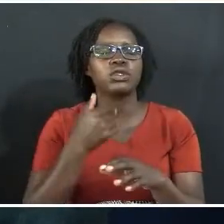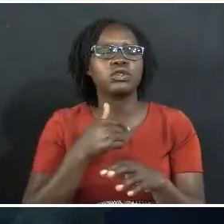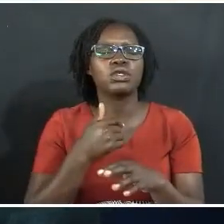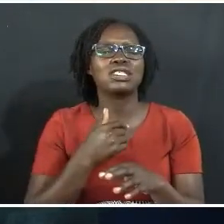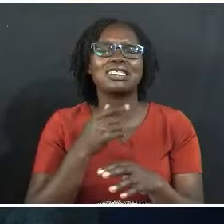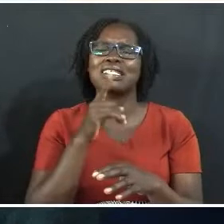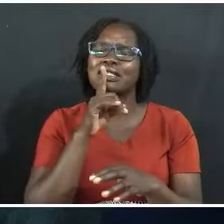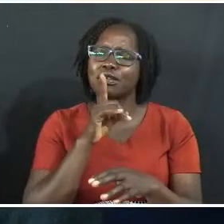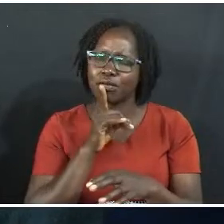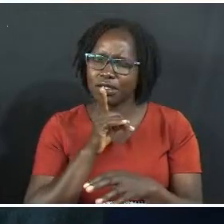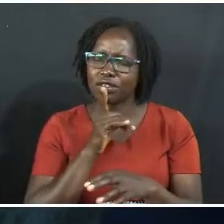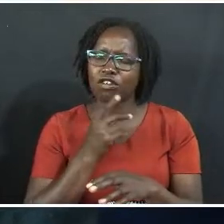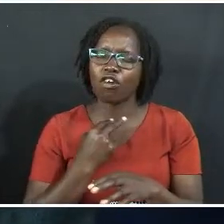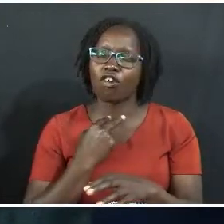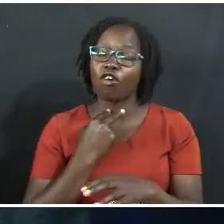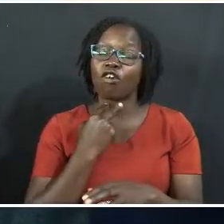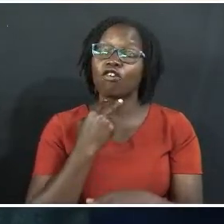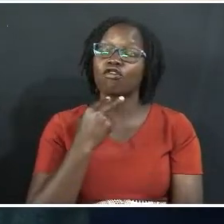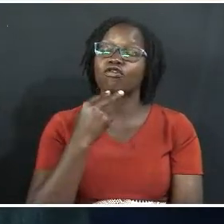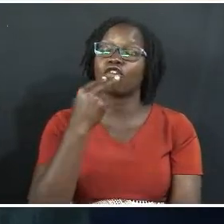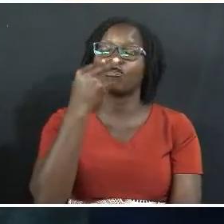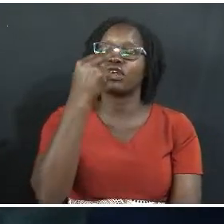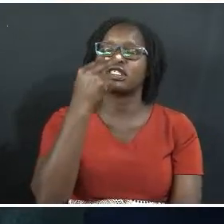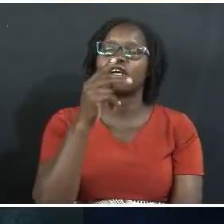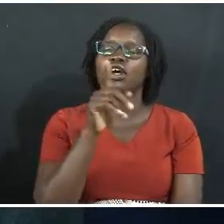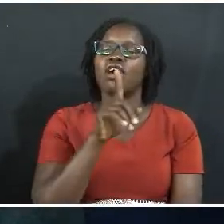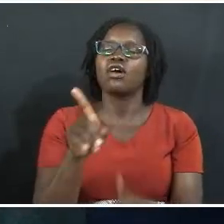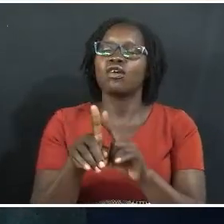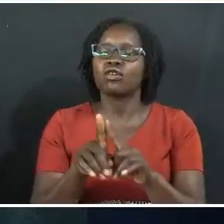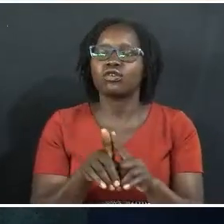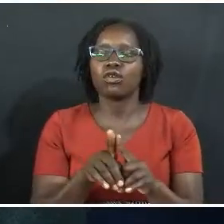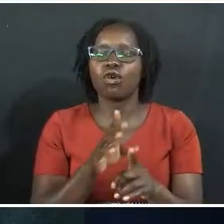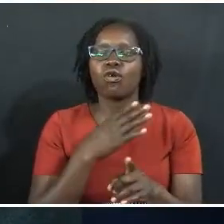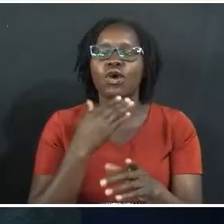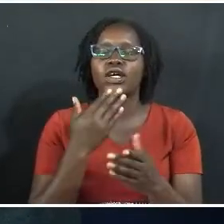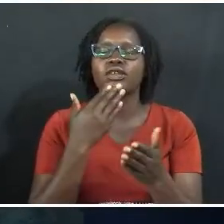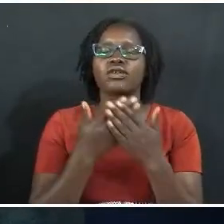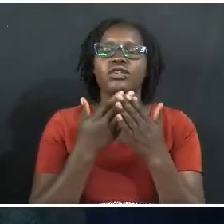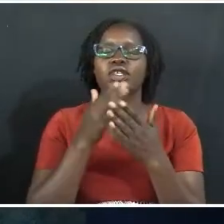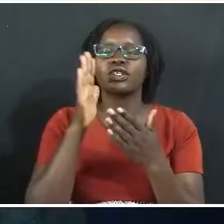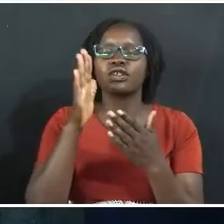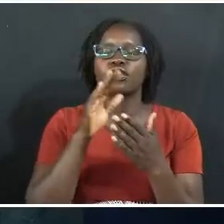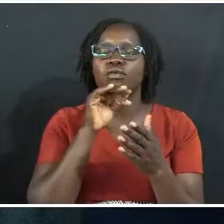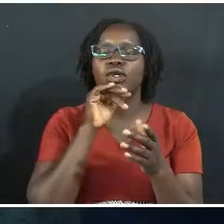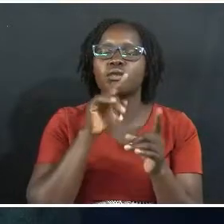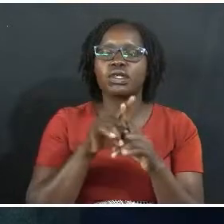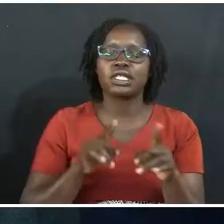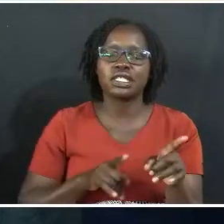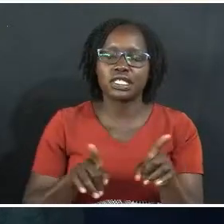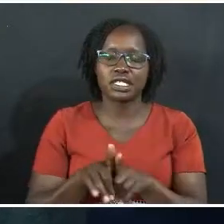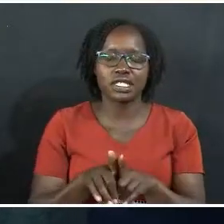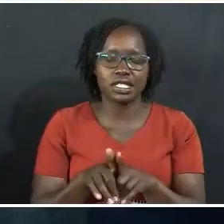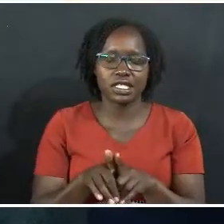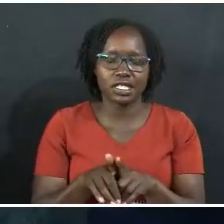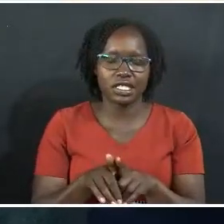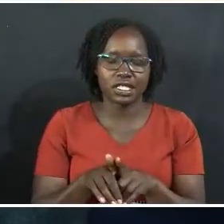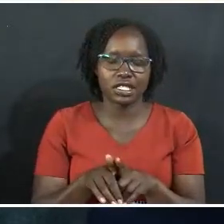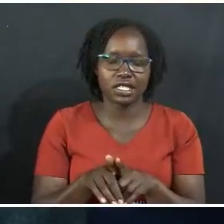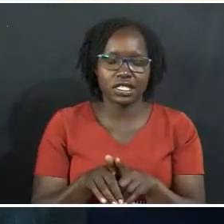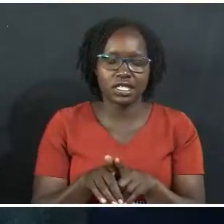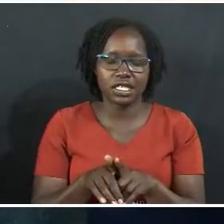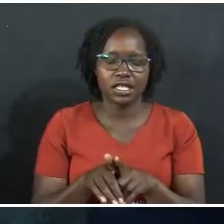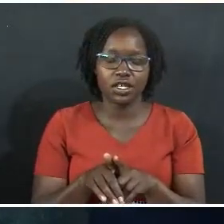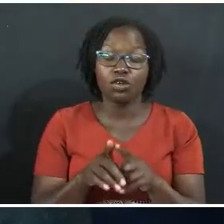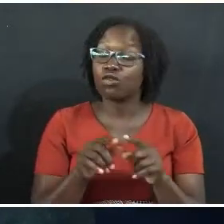of your voice. We also, Lord, want to thank you for our brothers and sisters